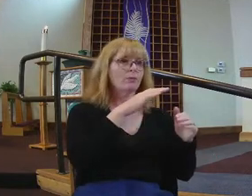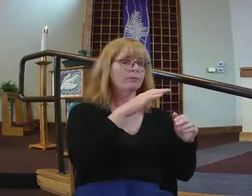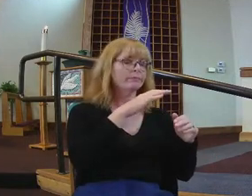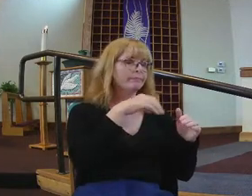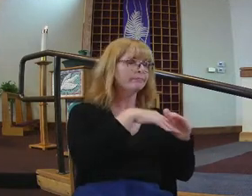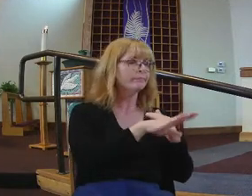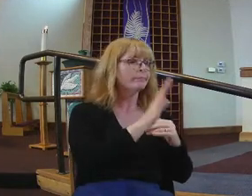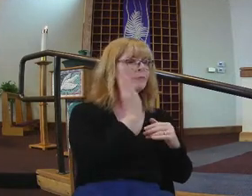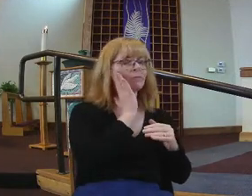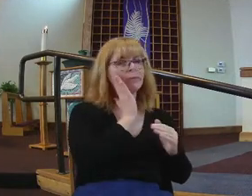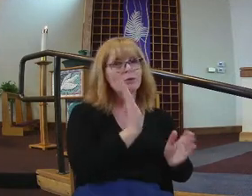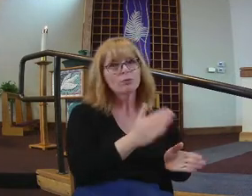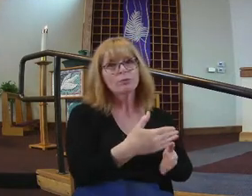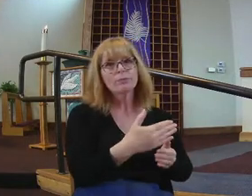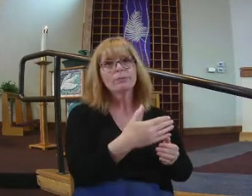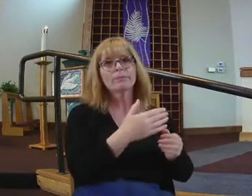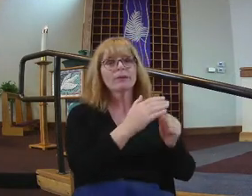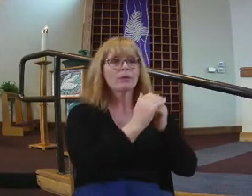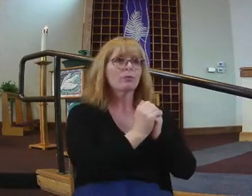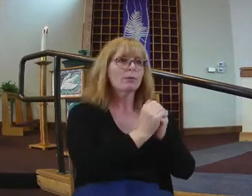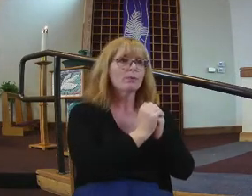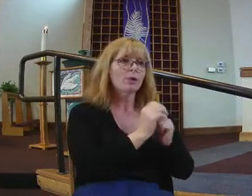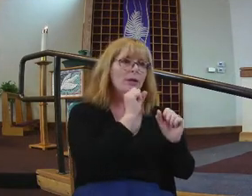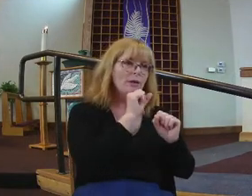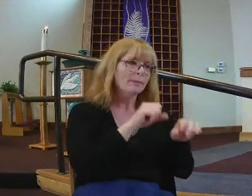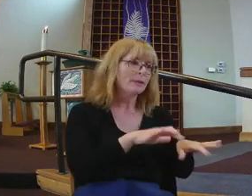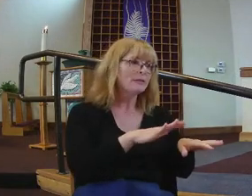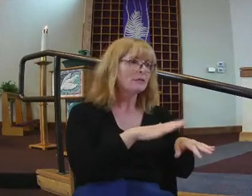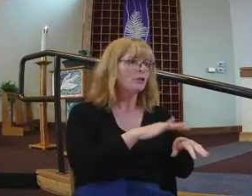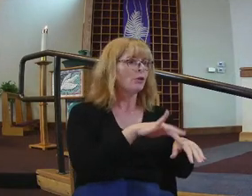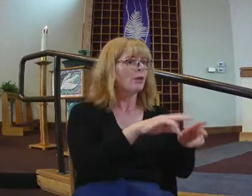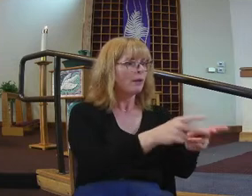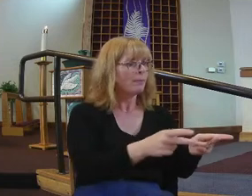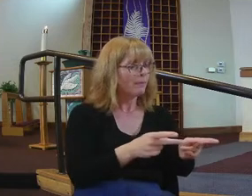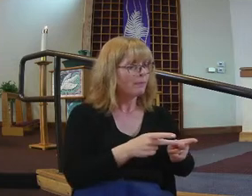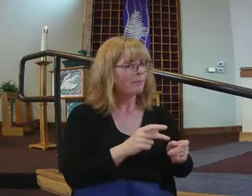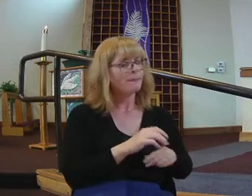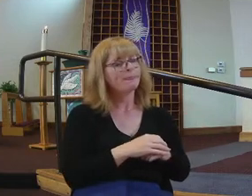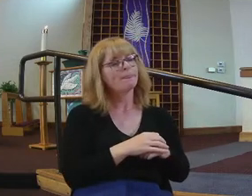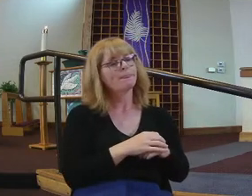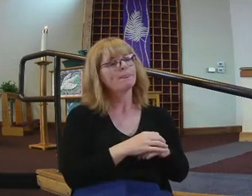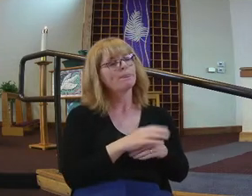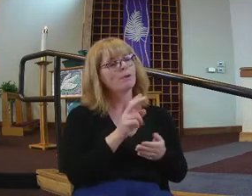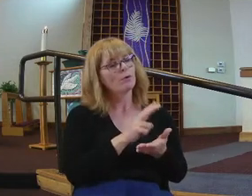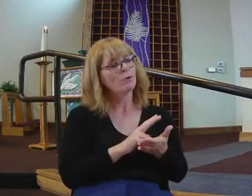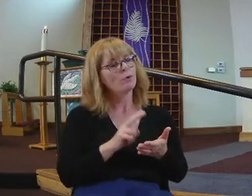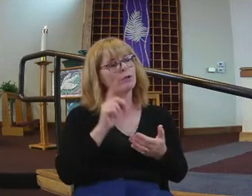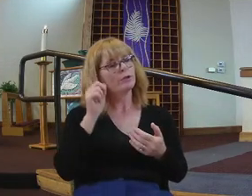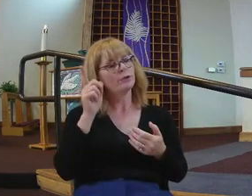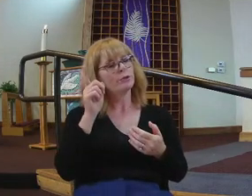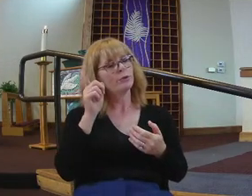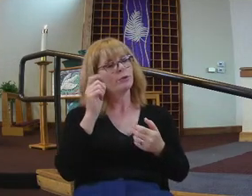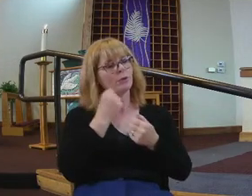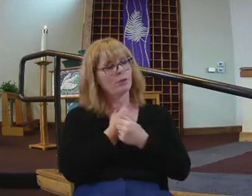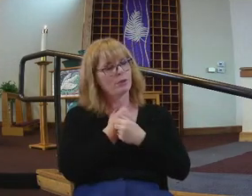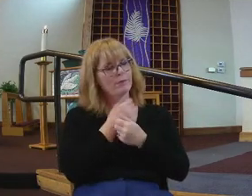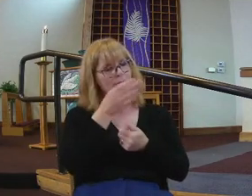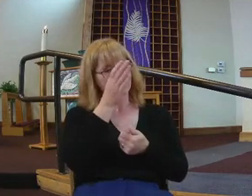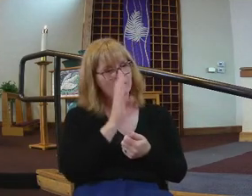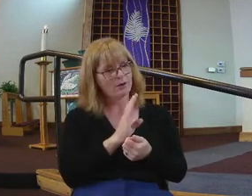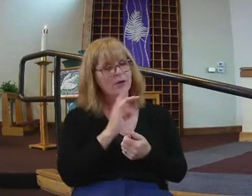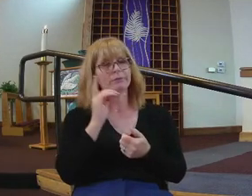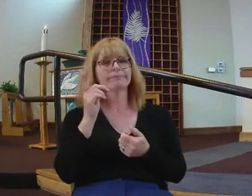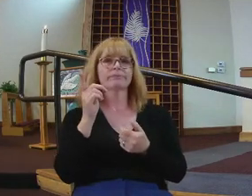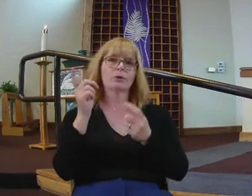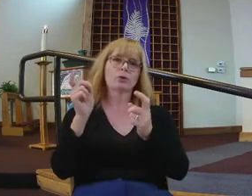in there and we prayed a blessing upon that space. Holy are you, gracious God. You give